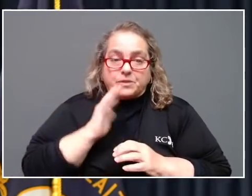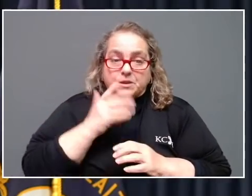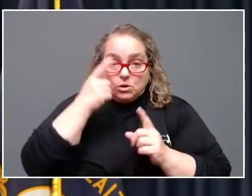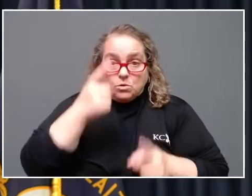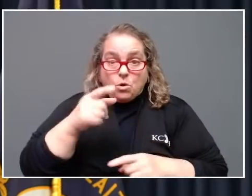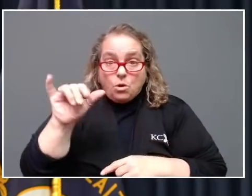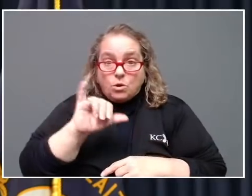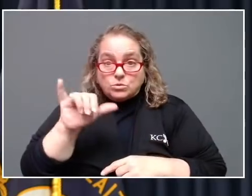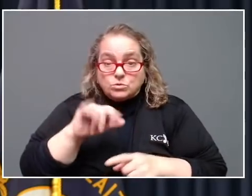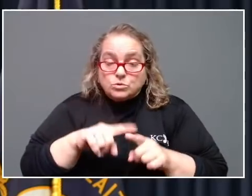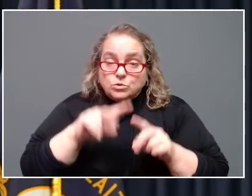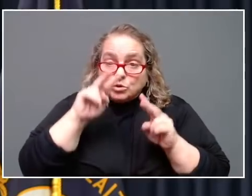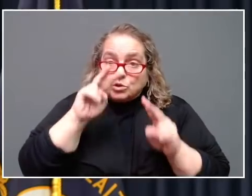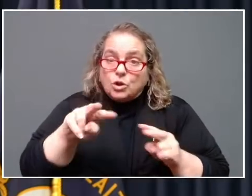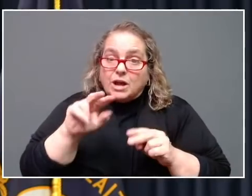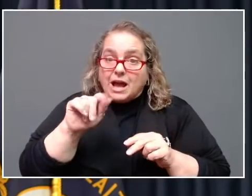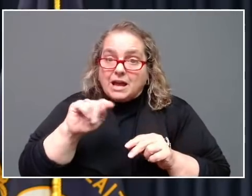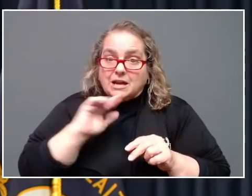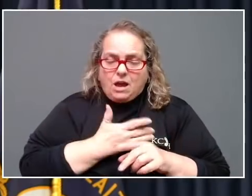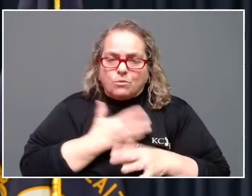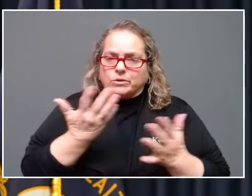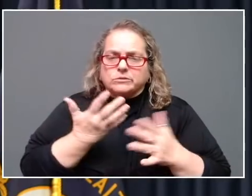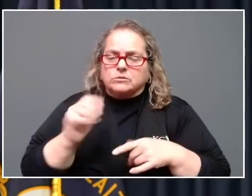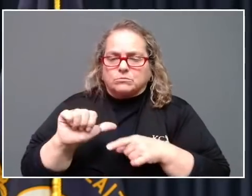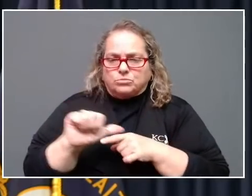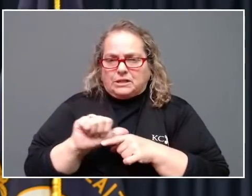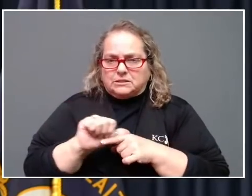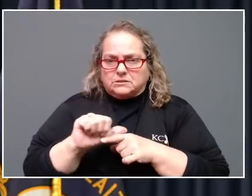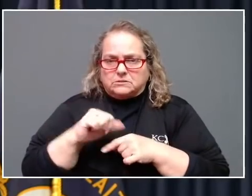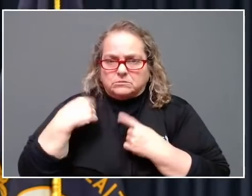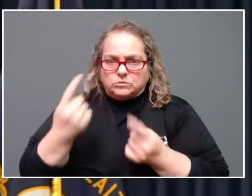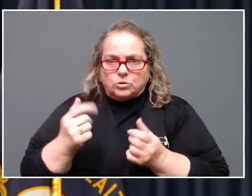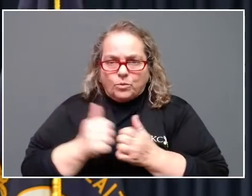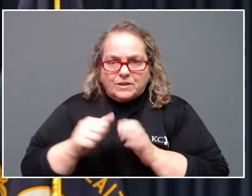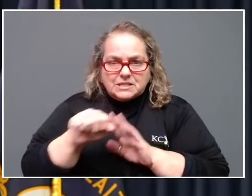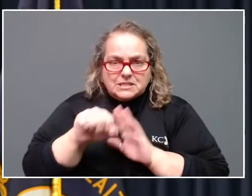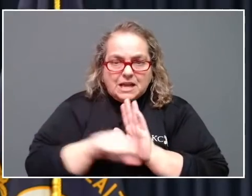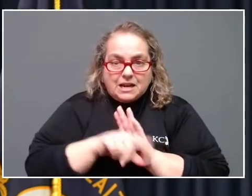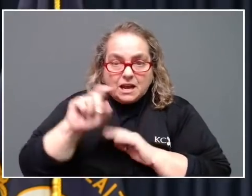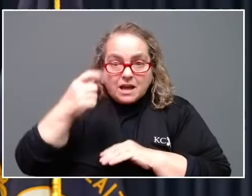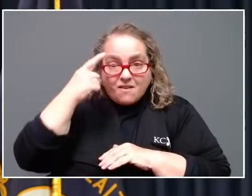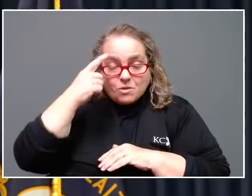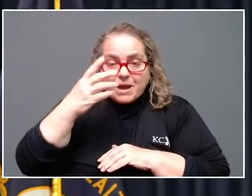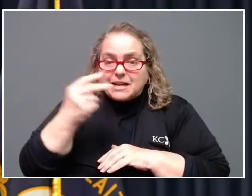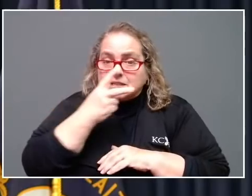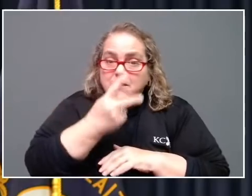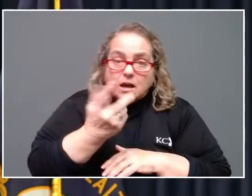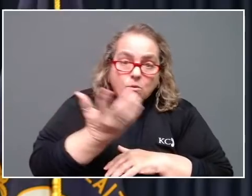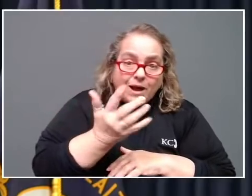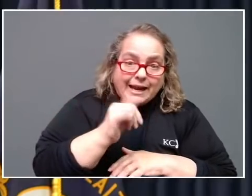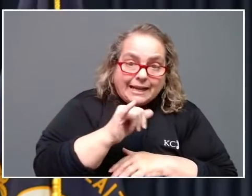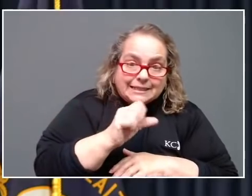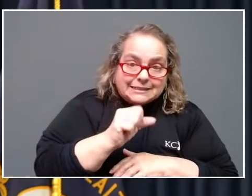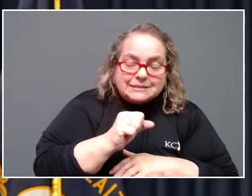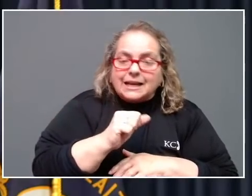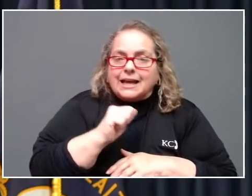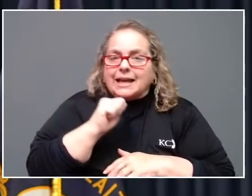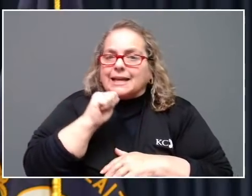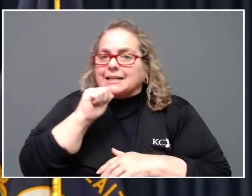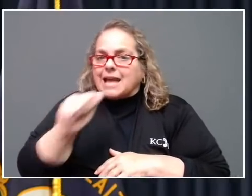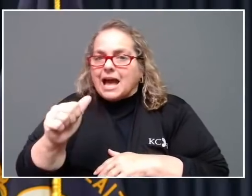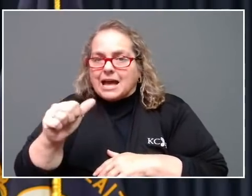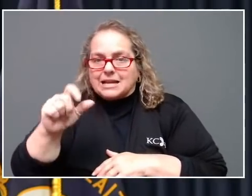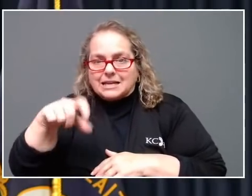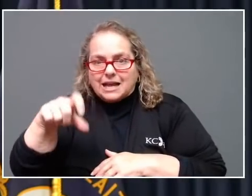look at our practices in state government and see what is or isn't necessary at or around